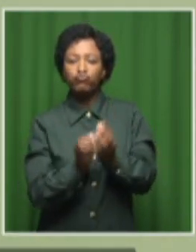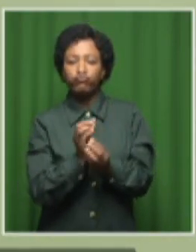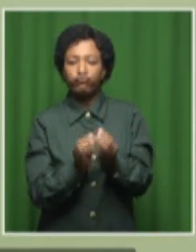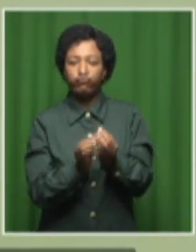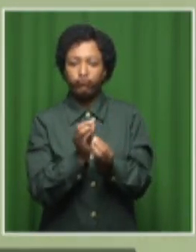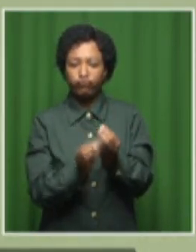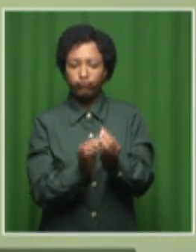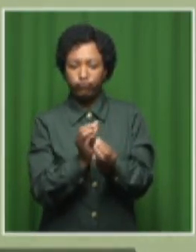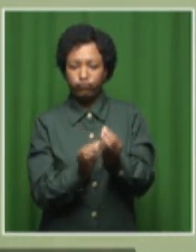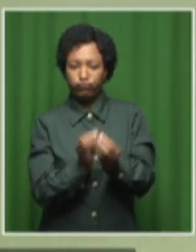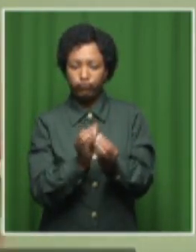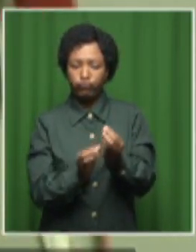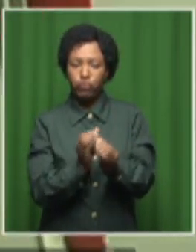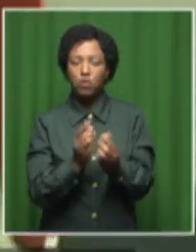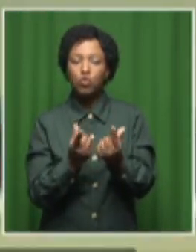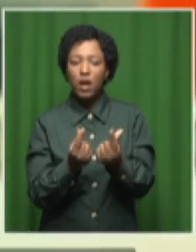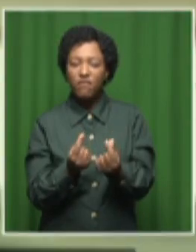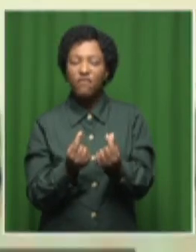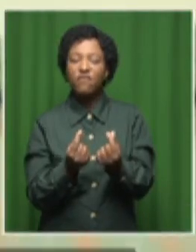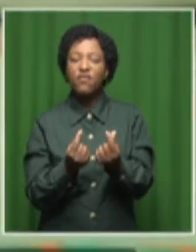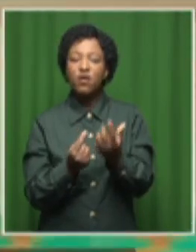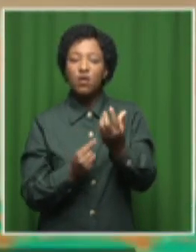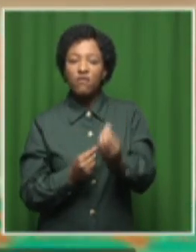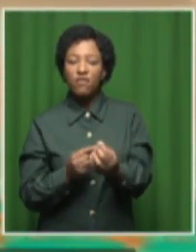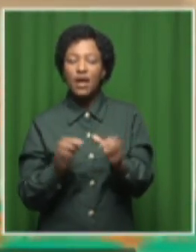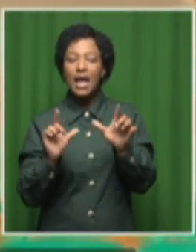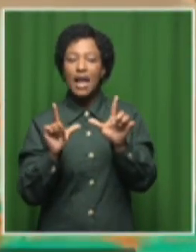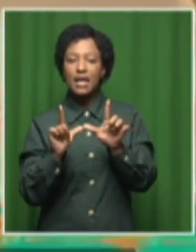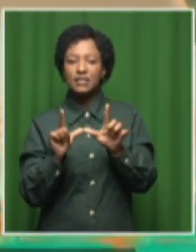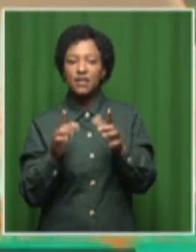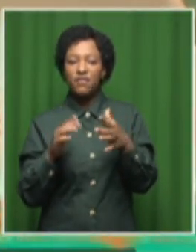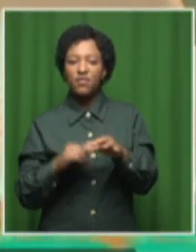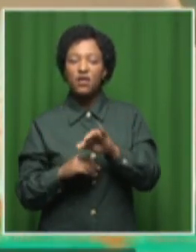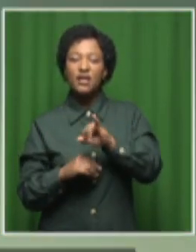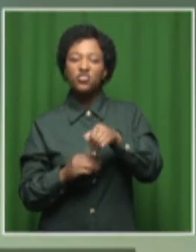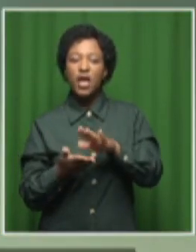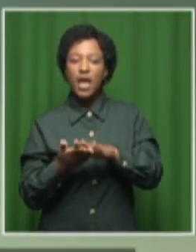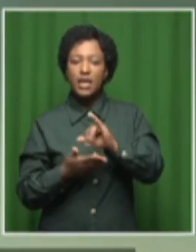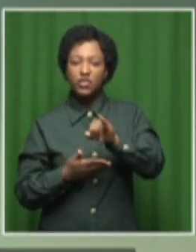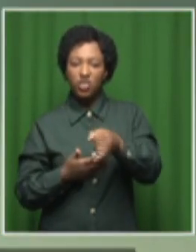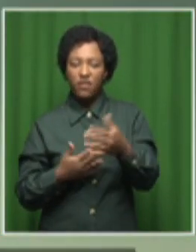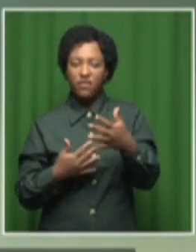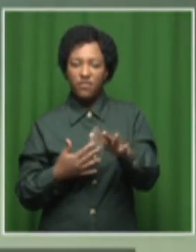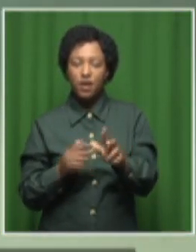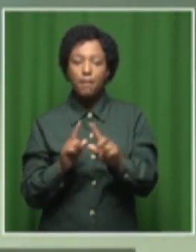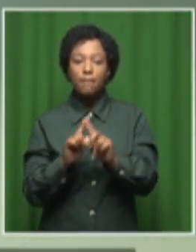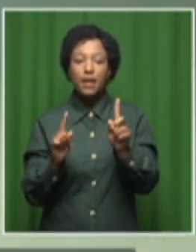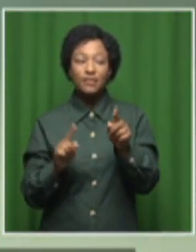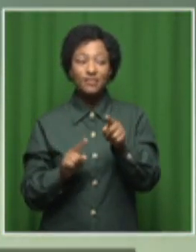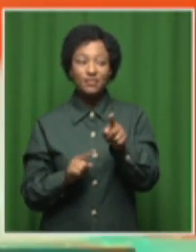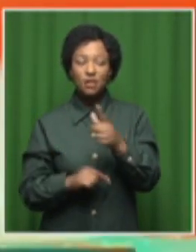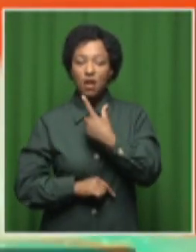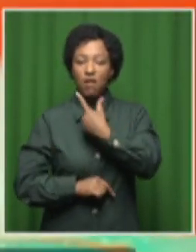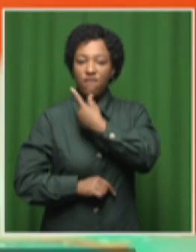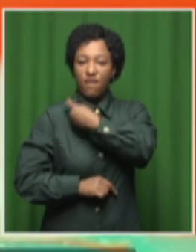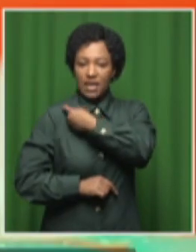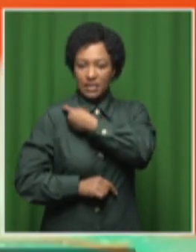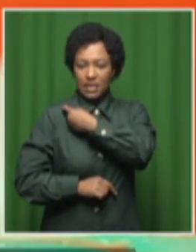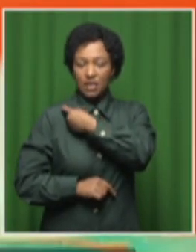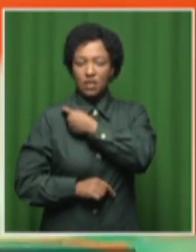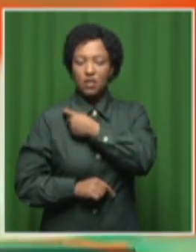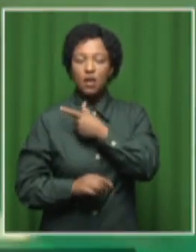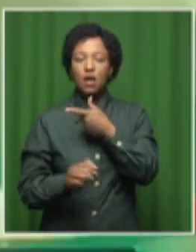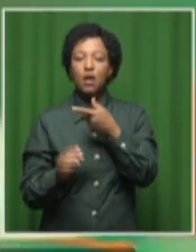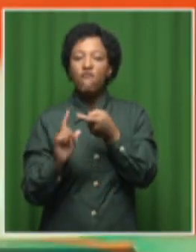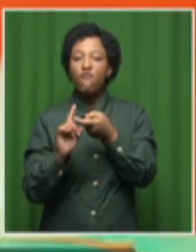to produce COVID vaccines under license from J&J, and not a single one of those vaccines was procured from Aspen